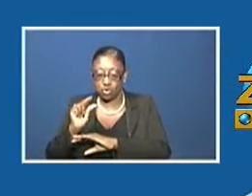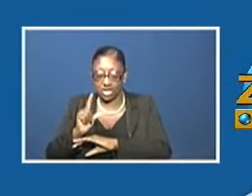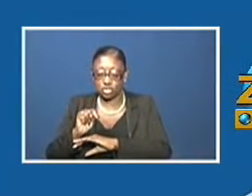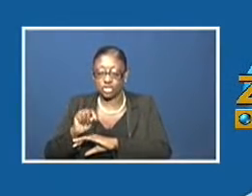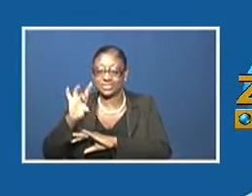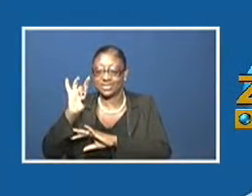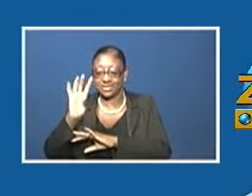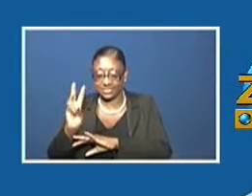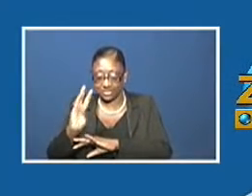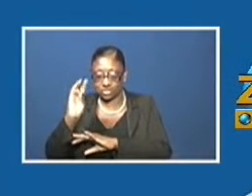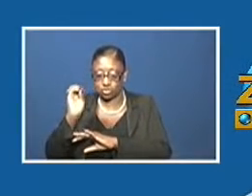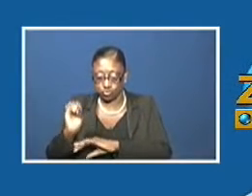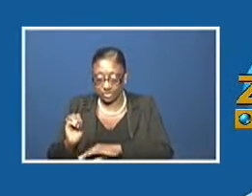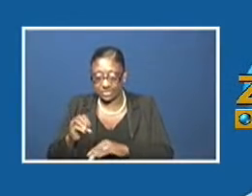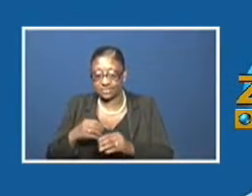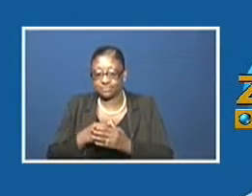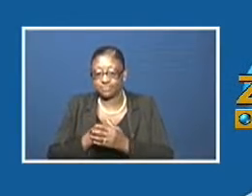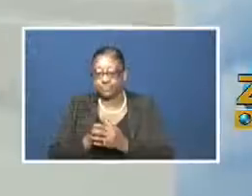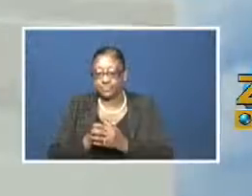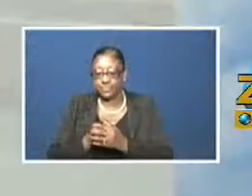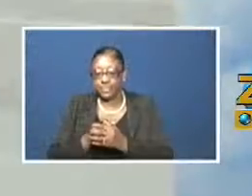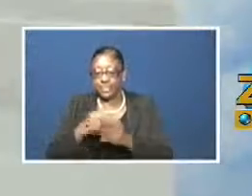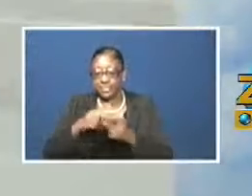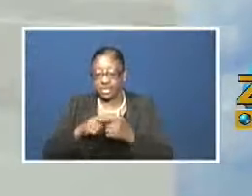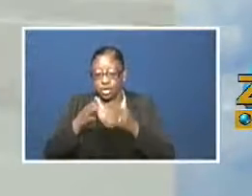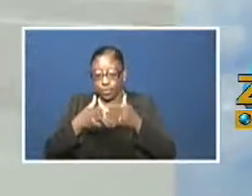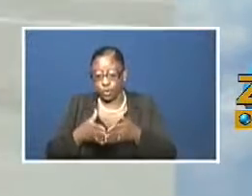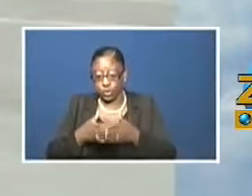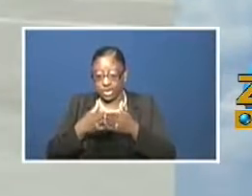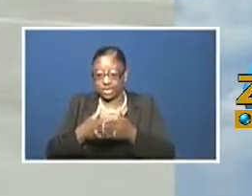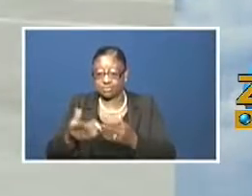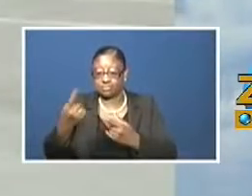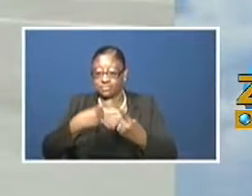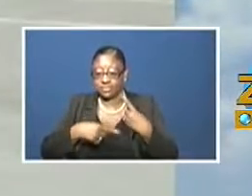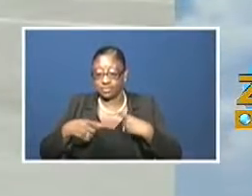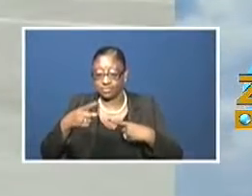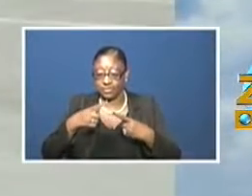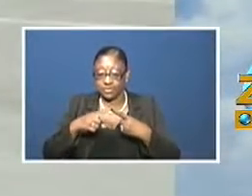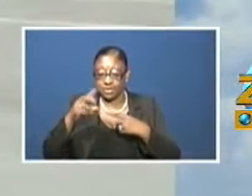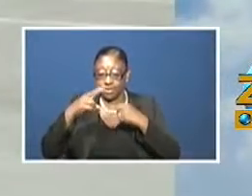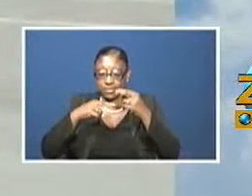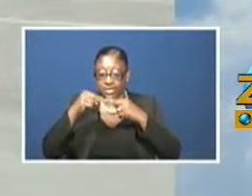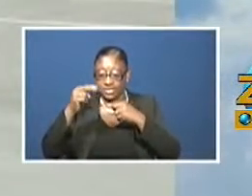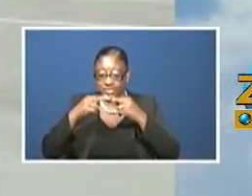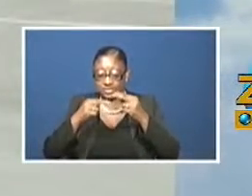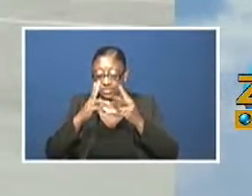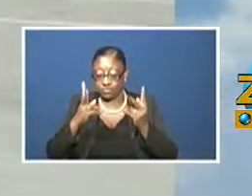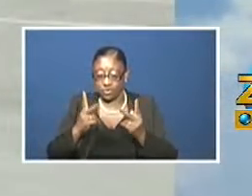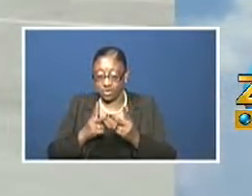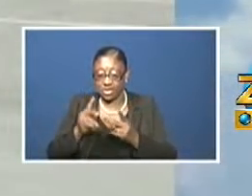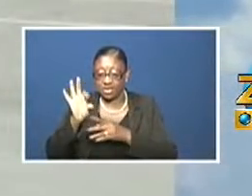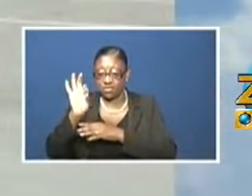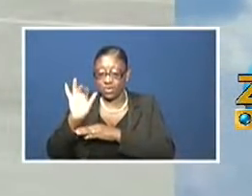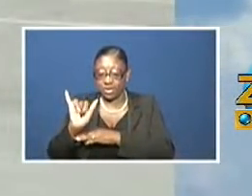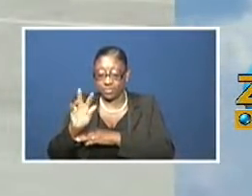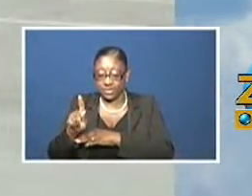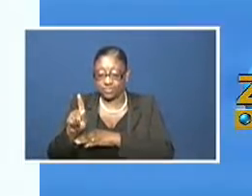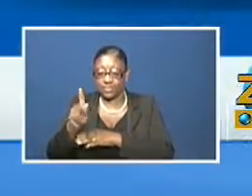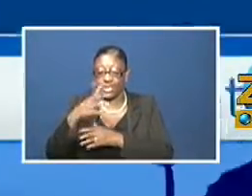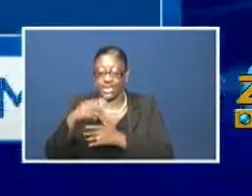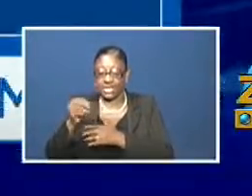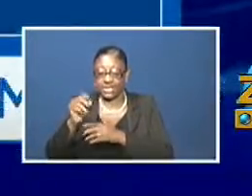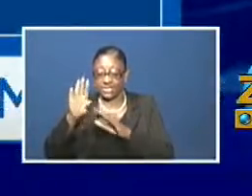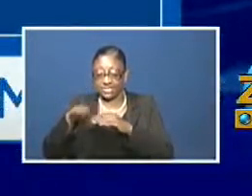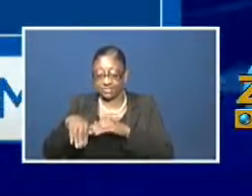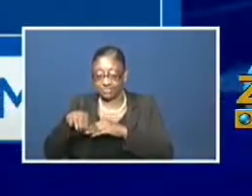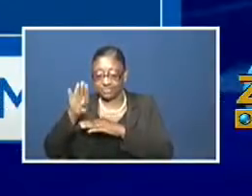the Turks and Caicos Islands at 86 degrees. And your boating forecast tonight is brought to you by Builders Mall, home of FYP, the Tile King, and